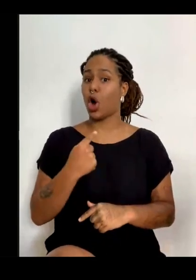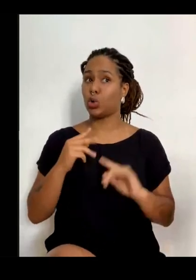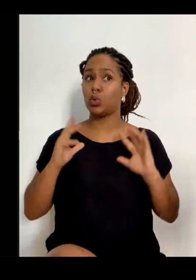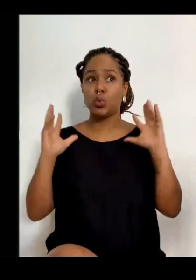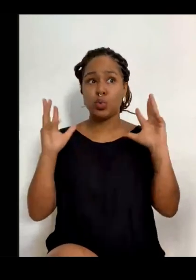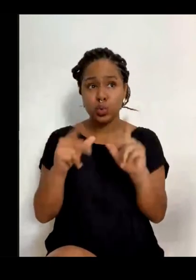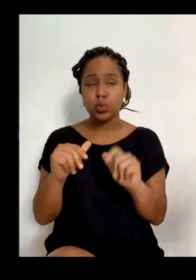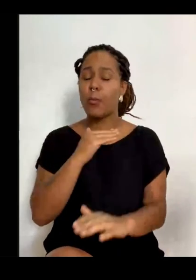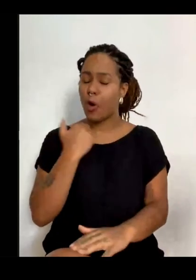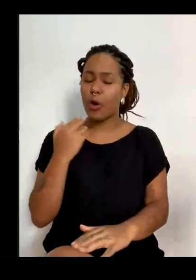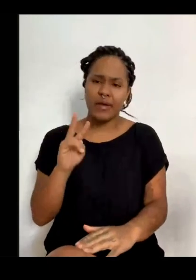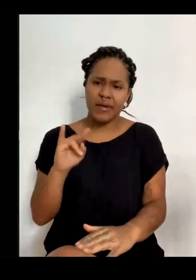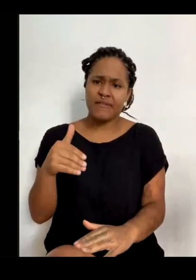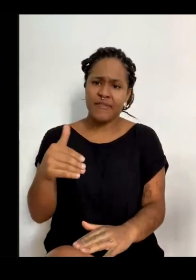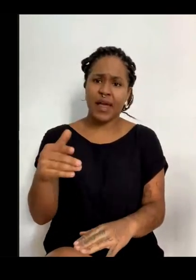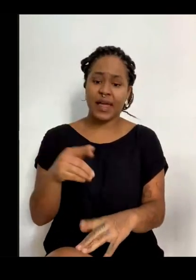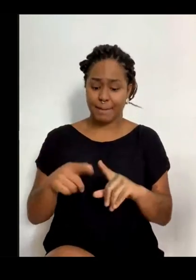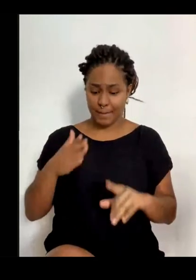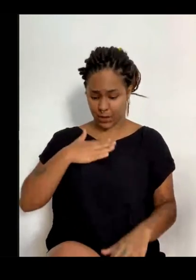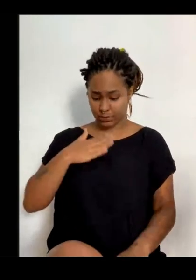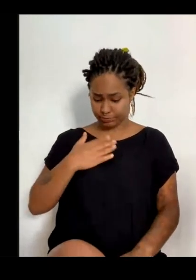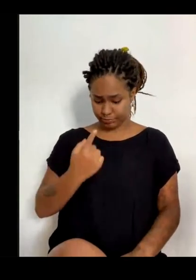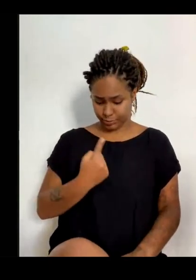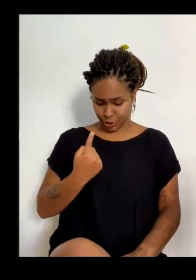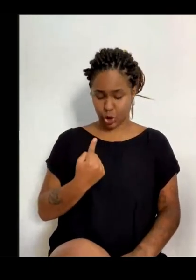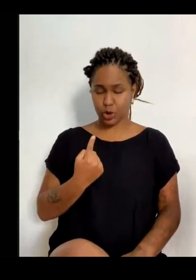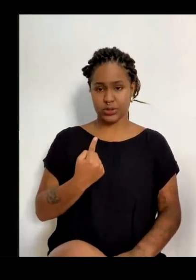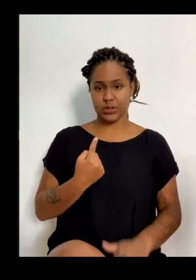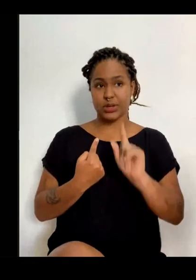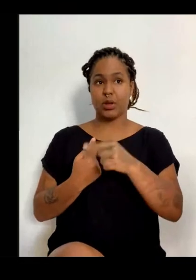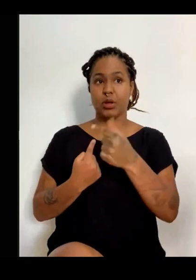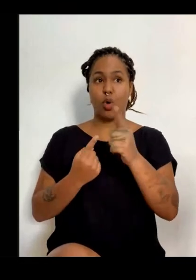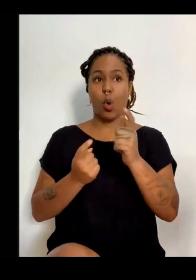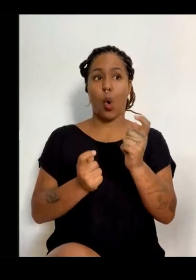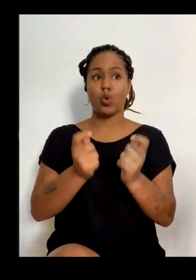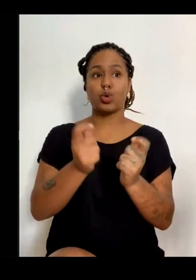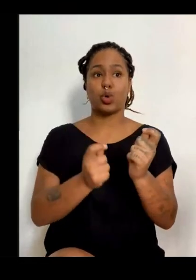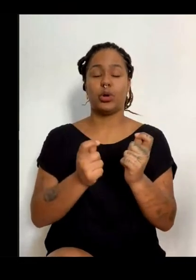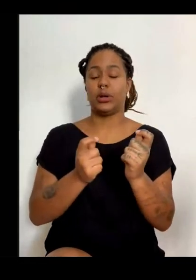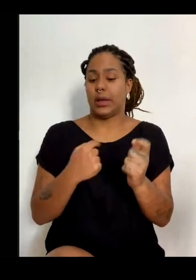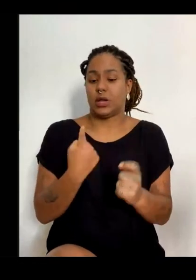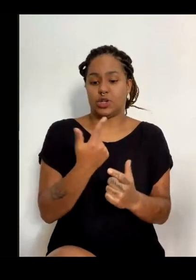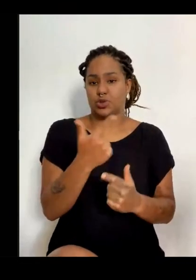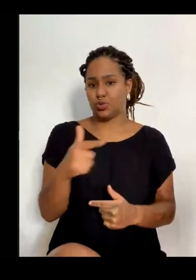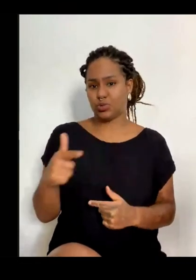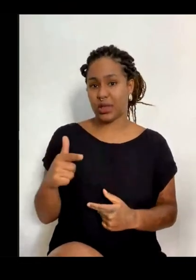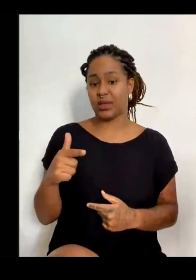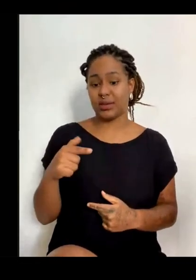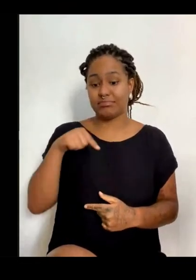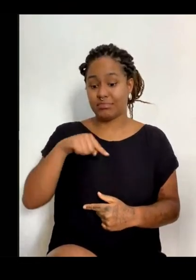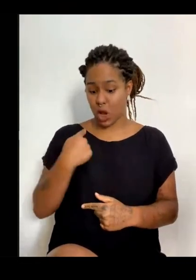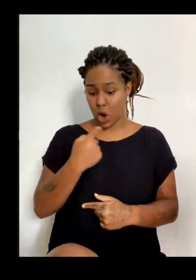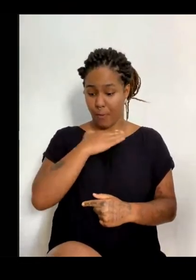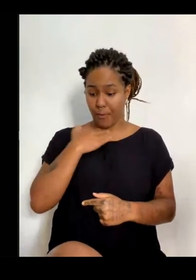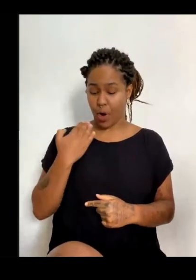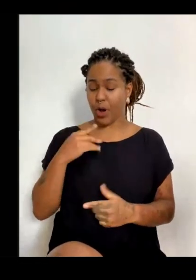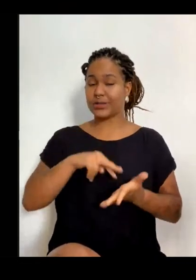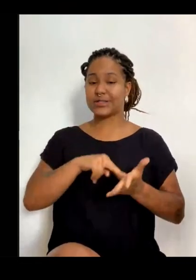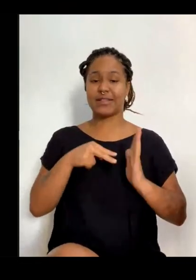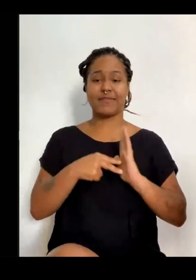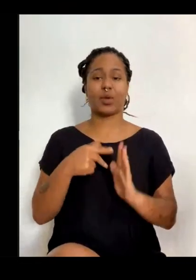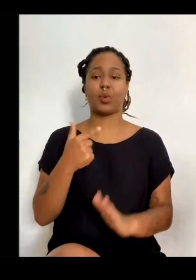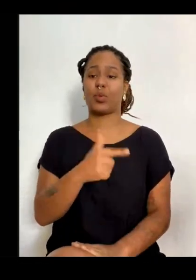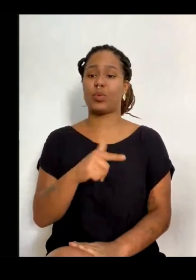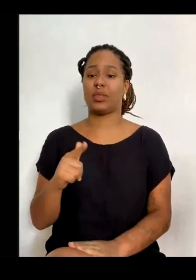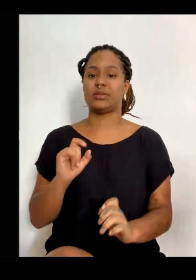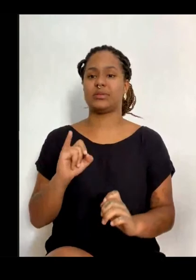within our control are meaningless in the face of the death we are inflicting on this